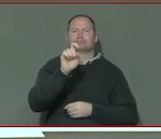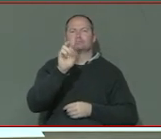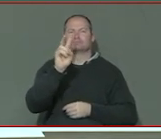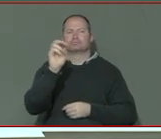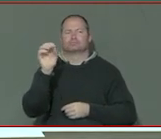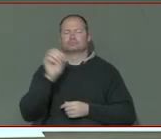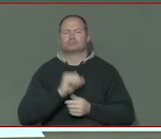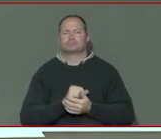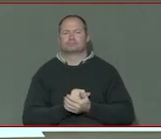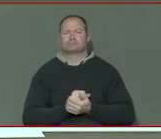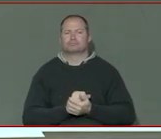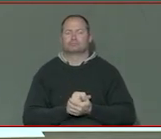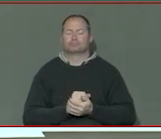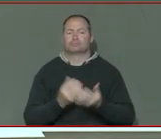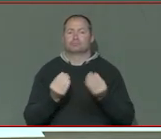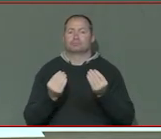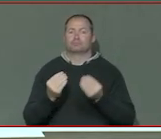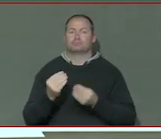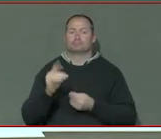Number D,